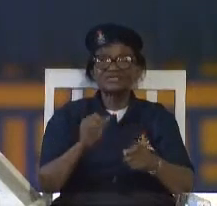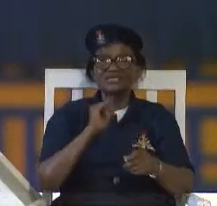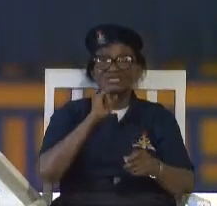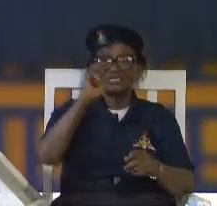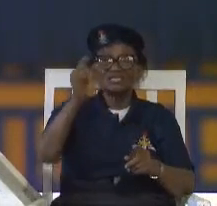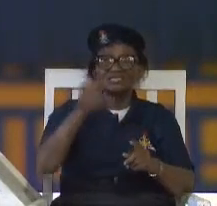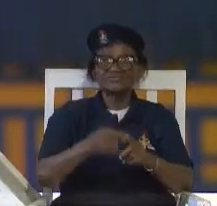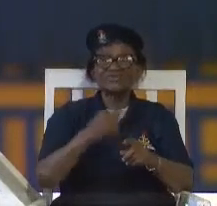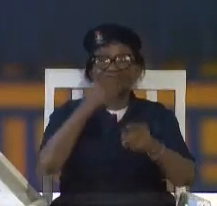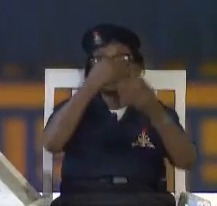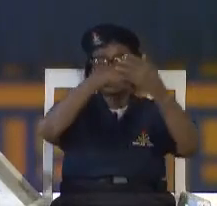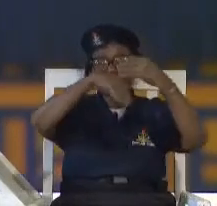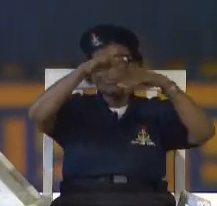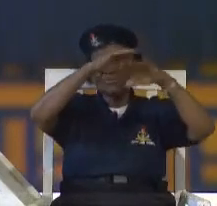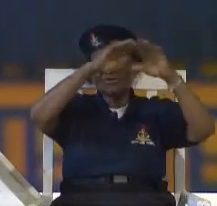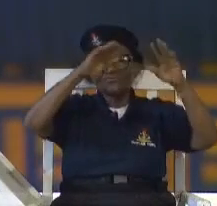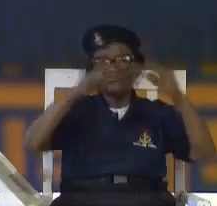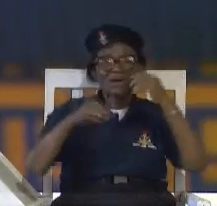from above